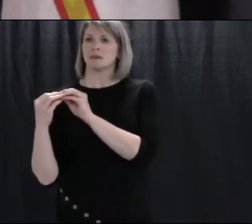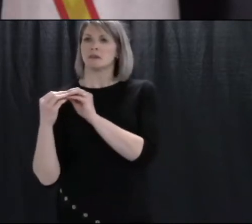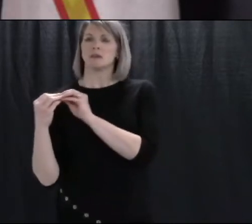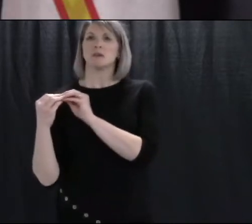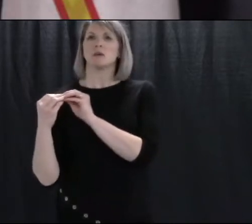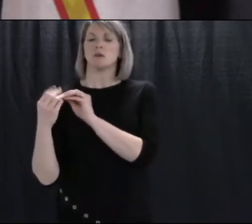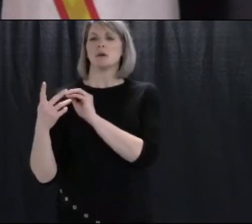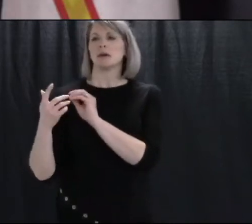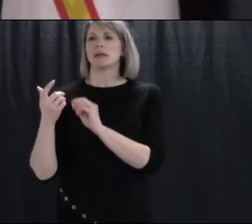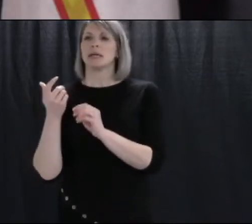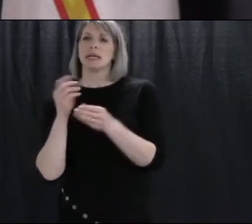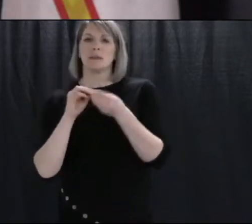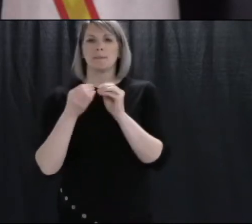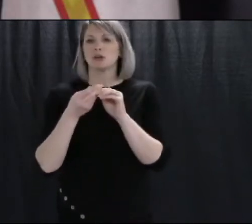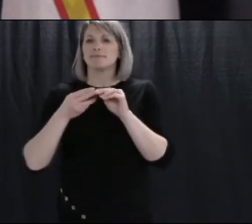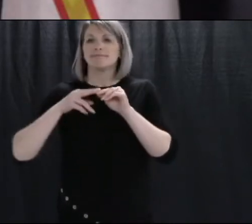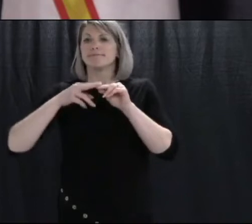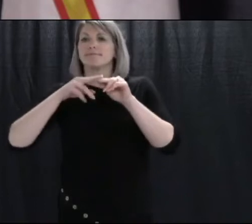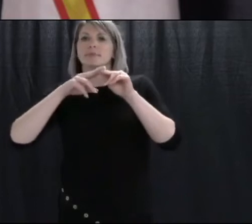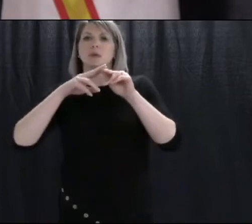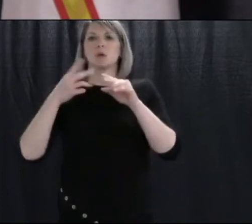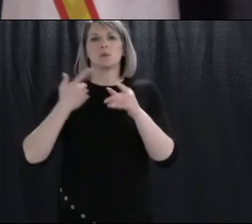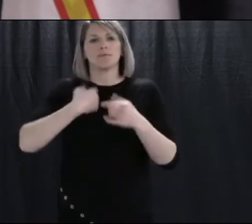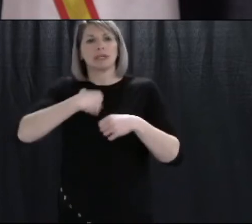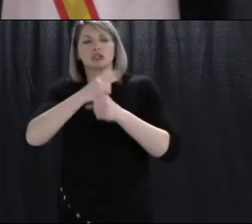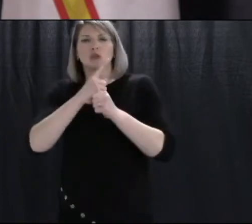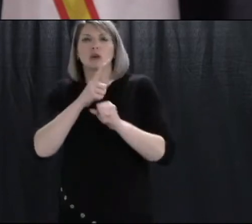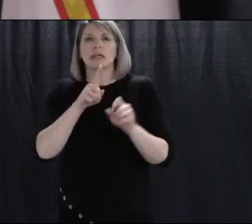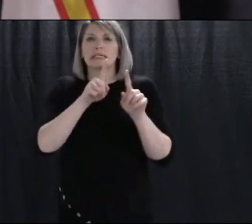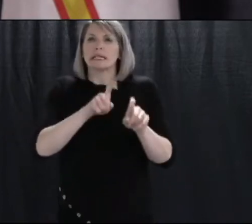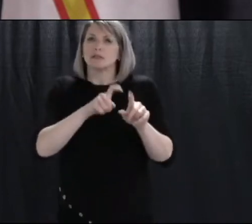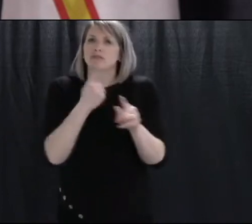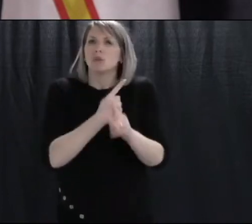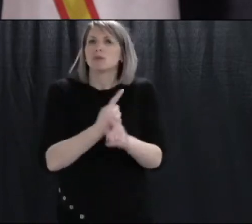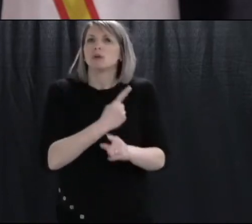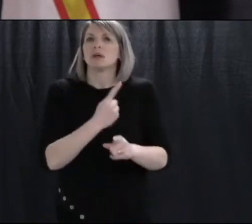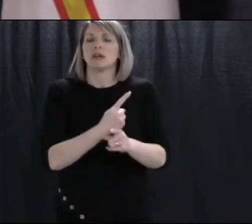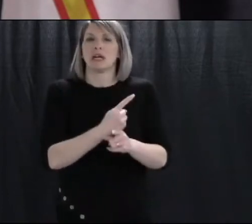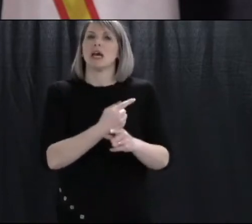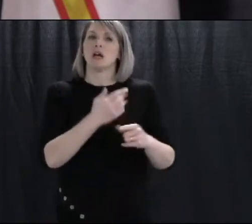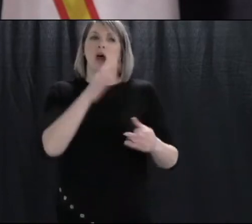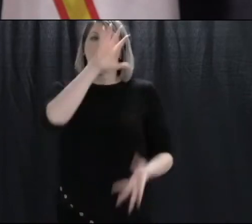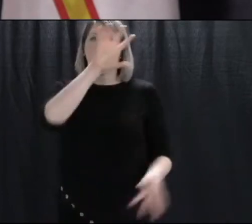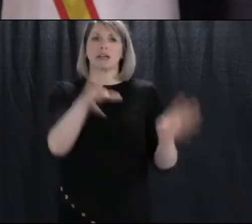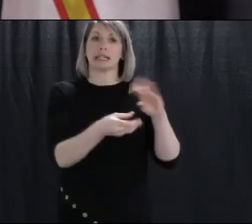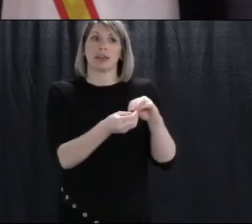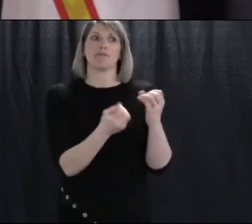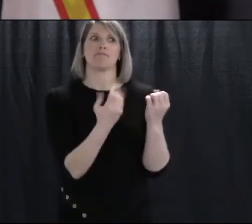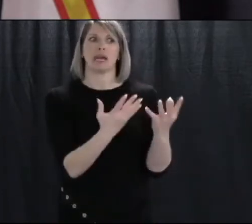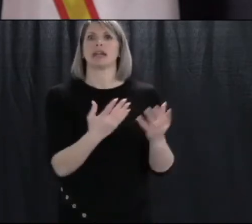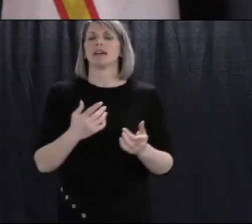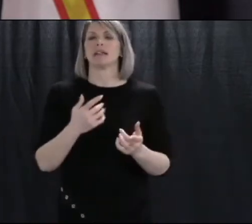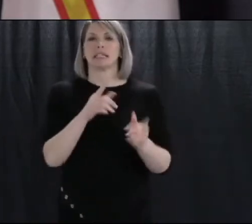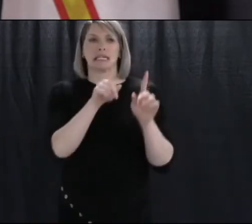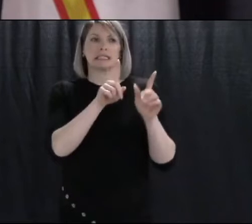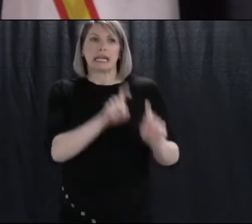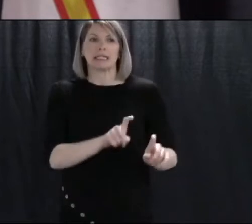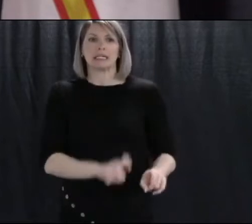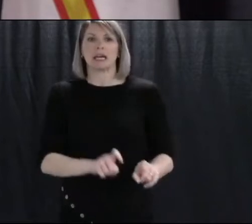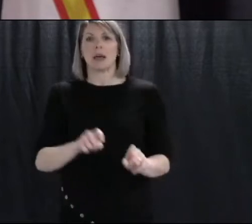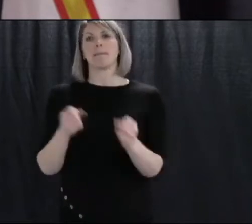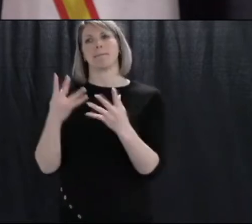and the confidence within the testing has reached a certain point, we're there with the negative test. Hoping not to get there with a positive test,